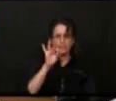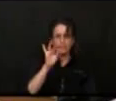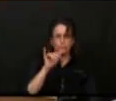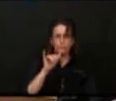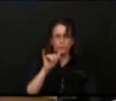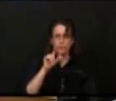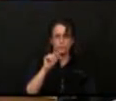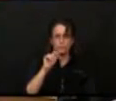FY16